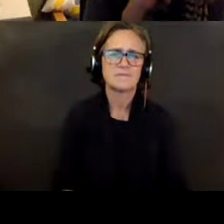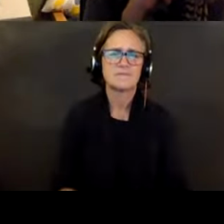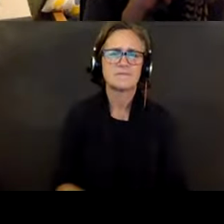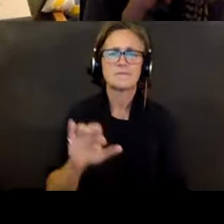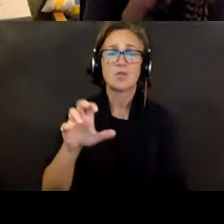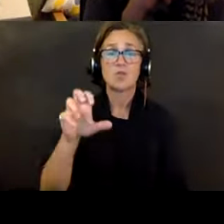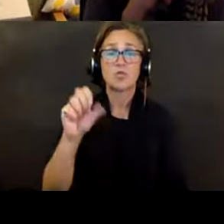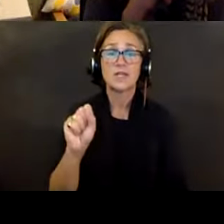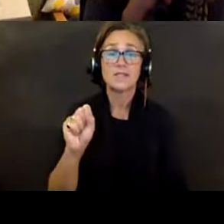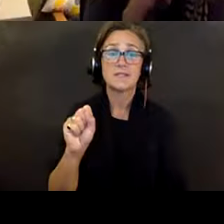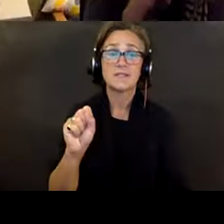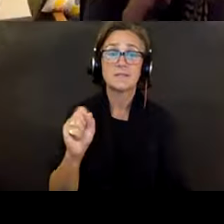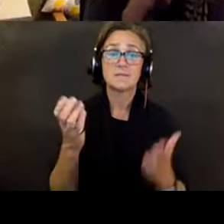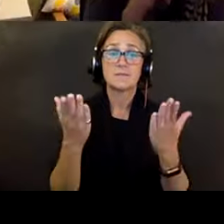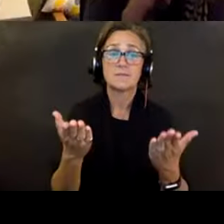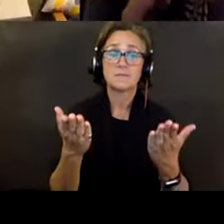have